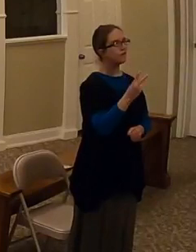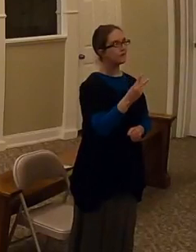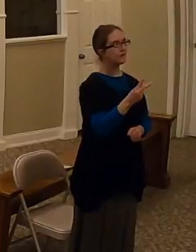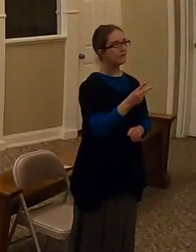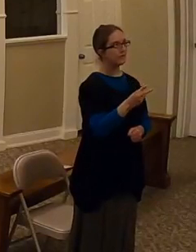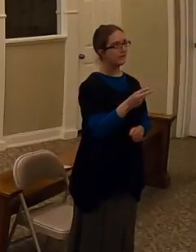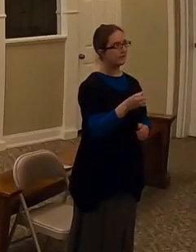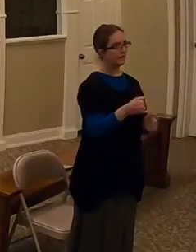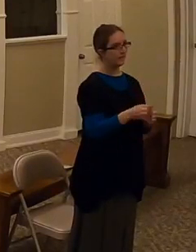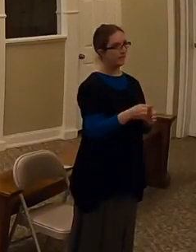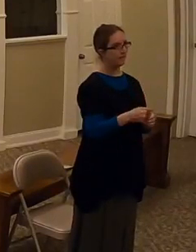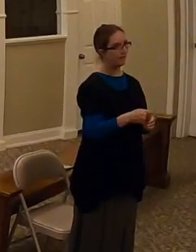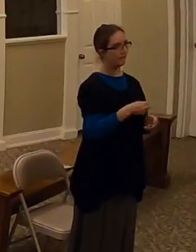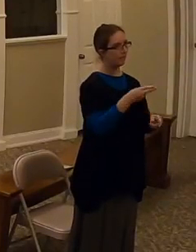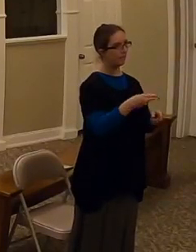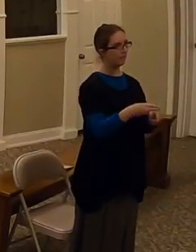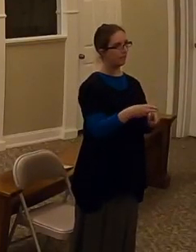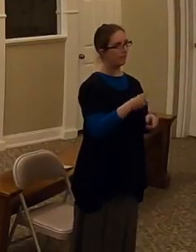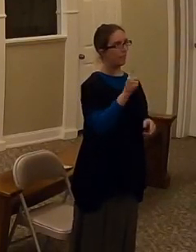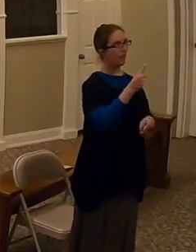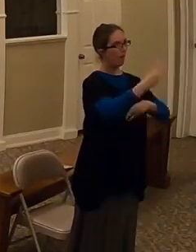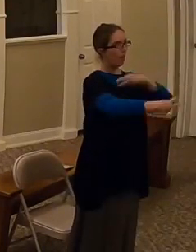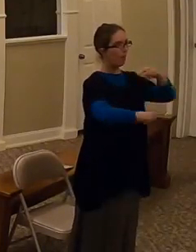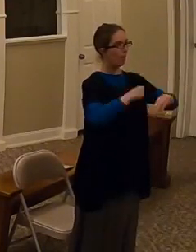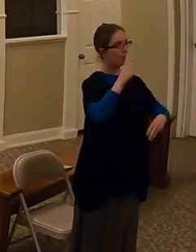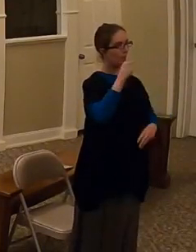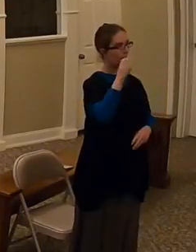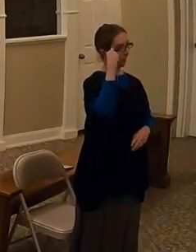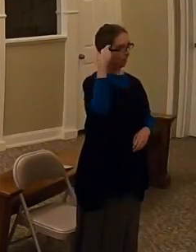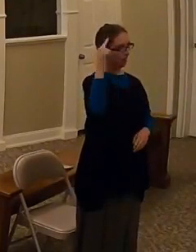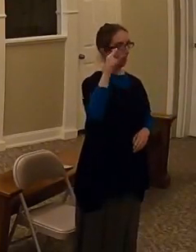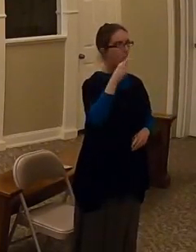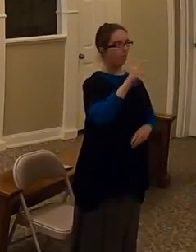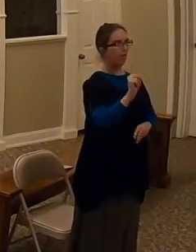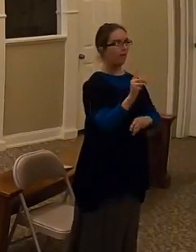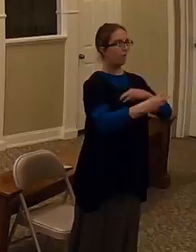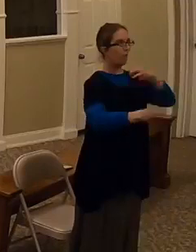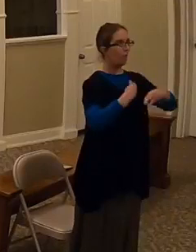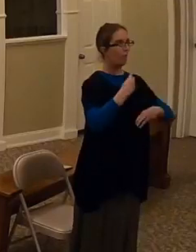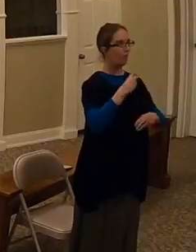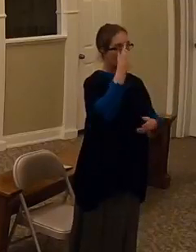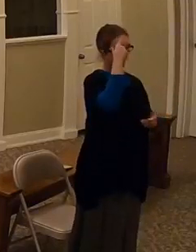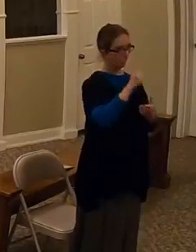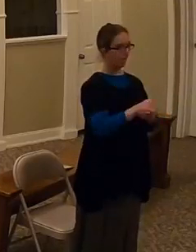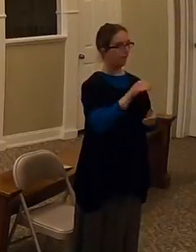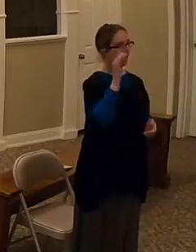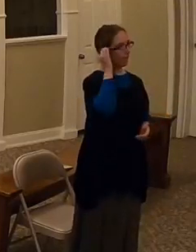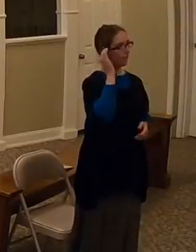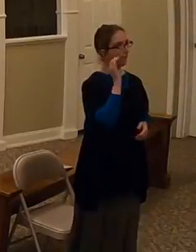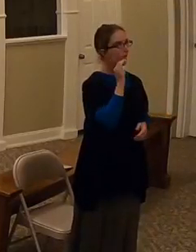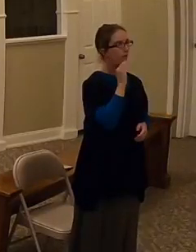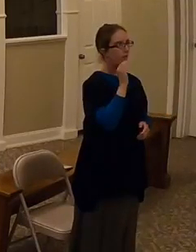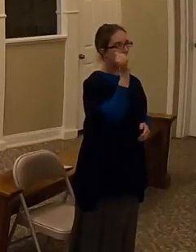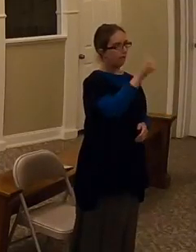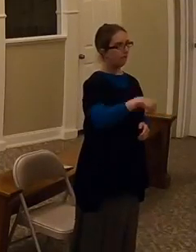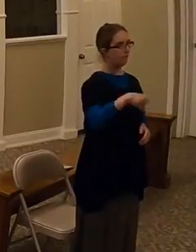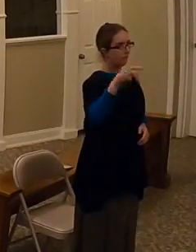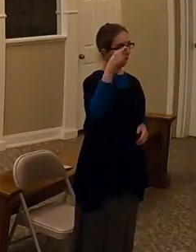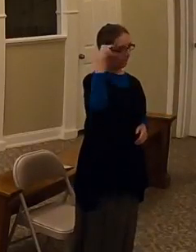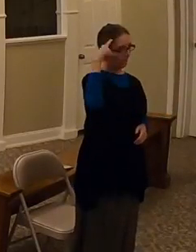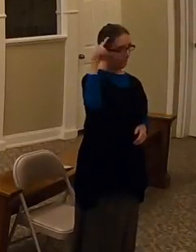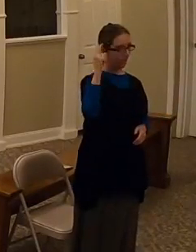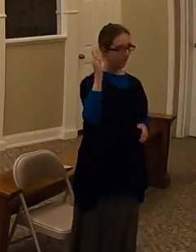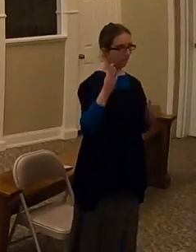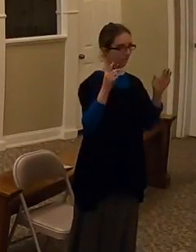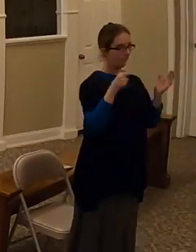now. You know what they're calling for? One world government, one world religion. If you've been listening to any of the politicians this